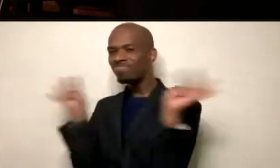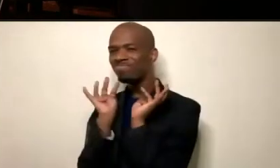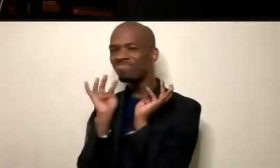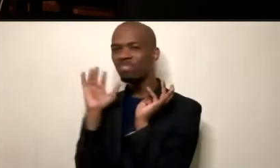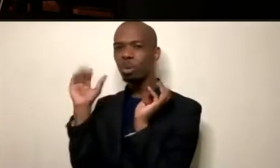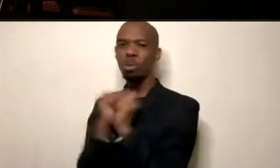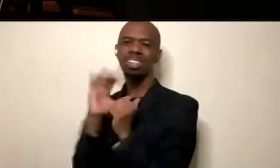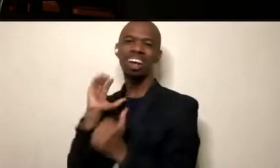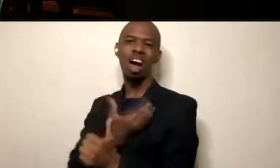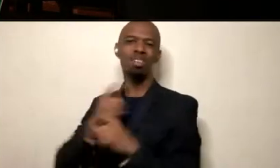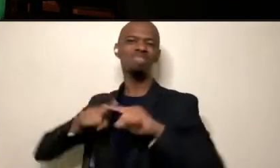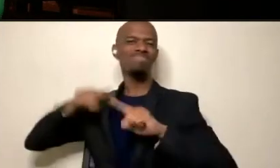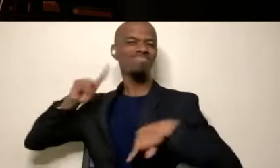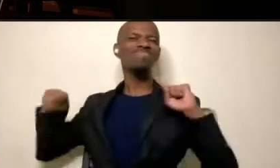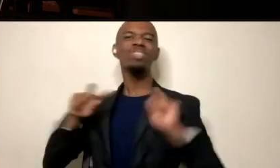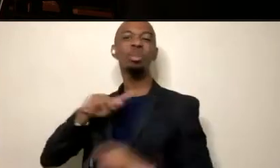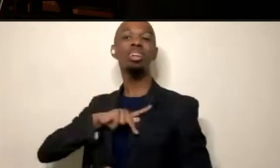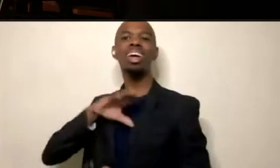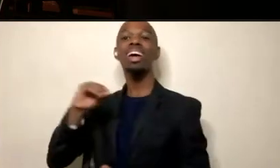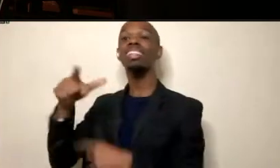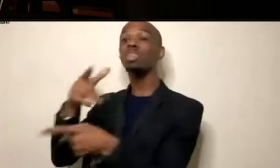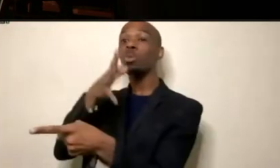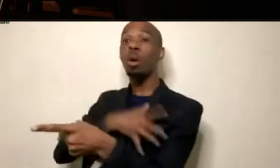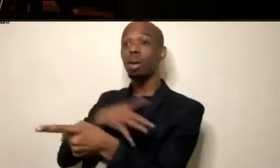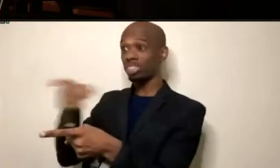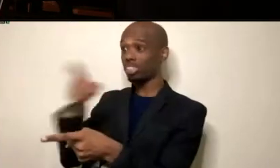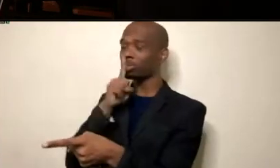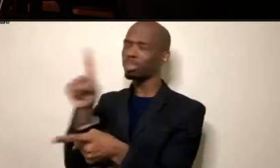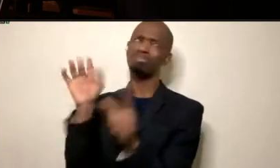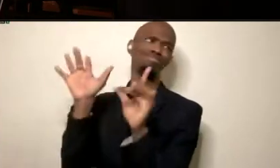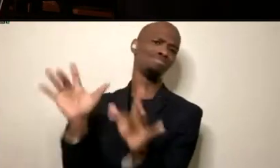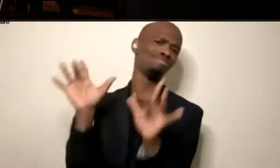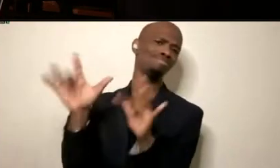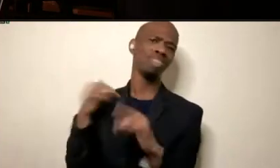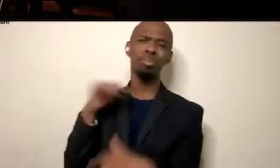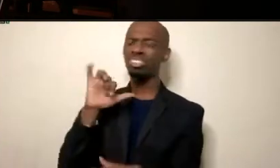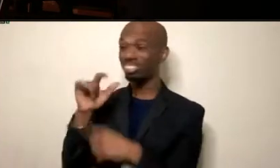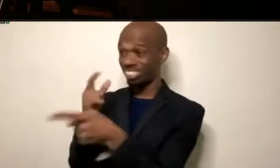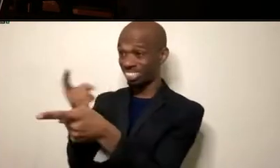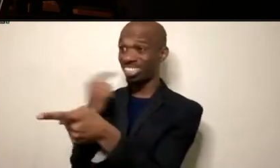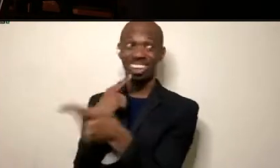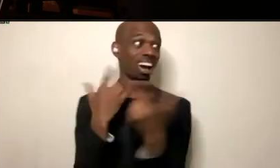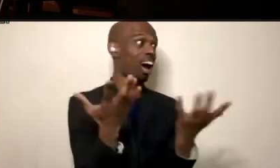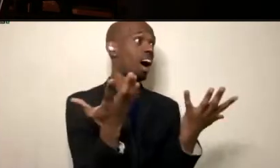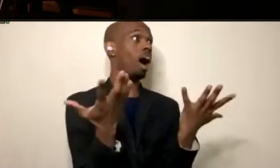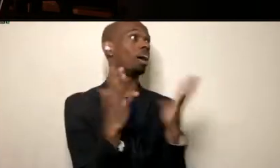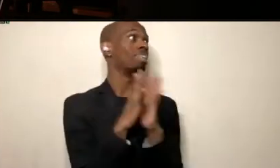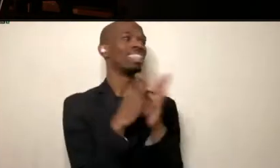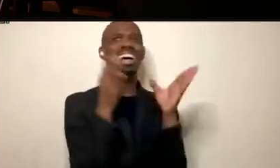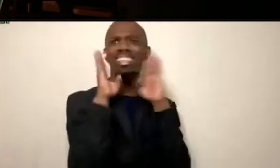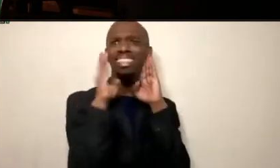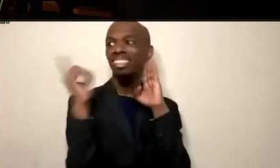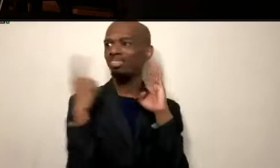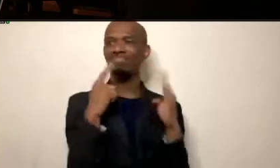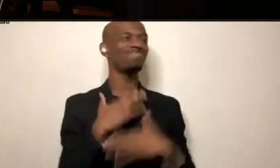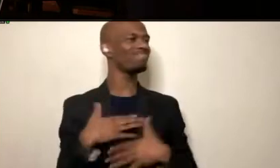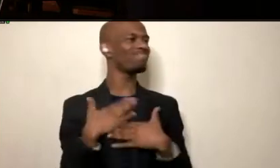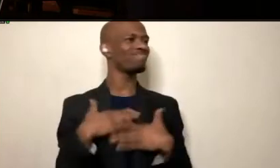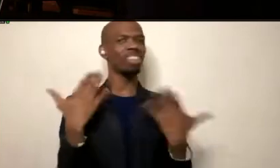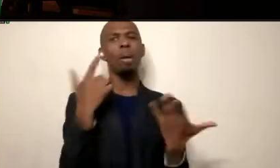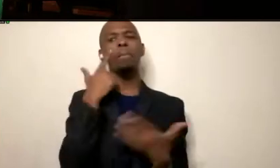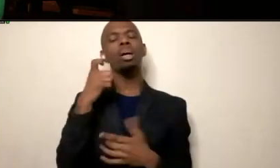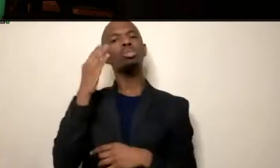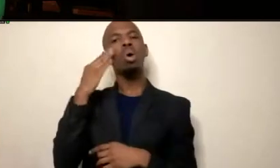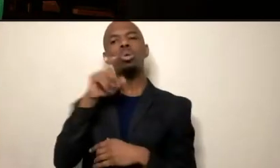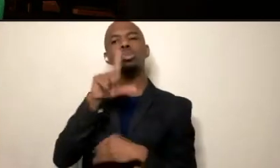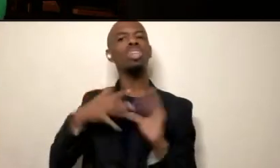has happened here? At the same time, what do you do during the COVID when you don't get to be with each other very often? I'm so glad that theater is my